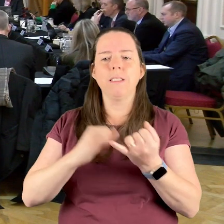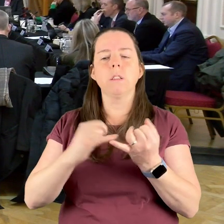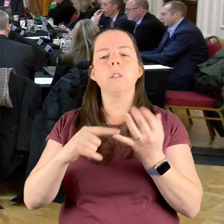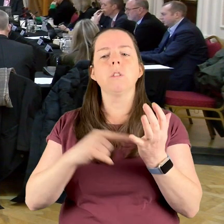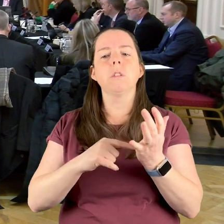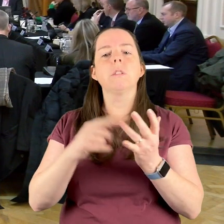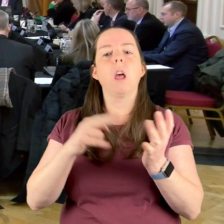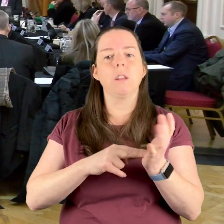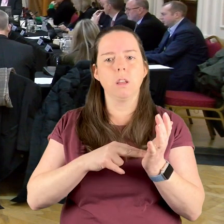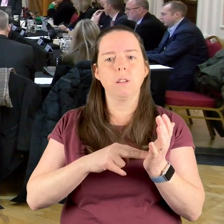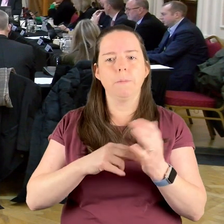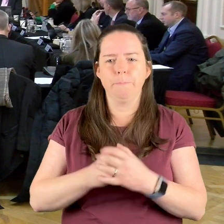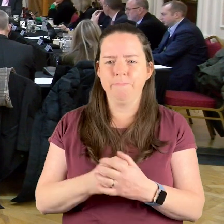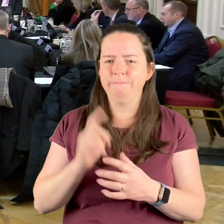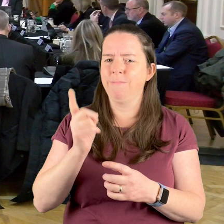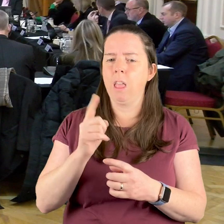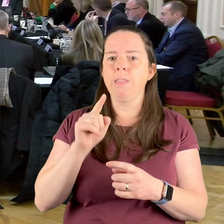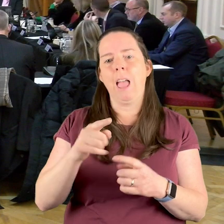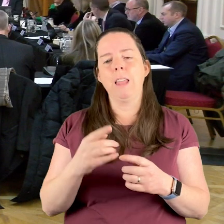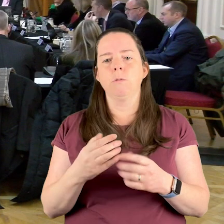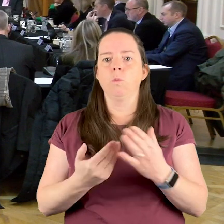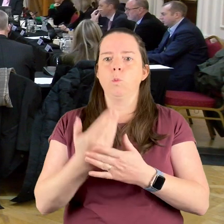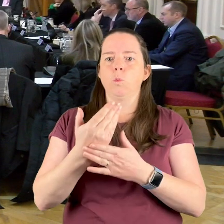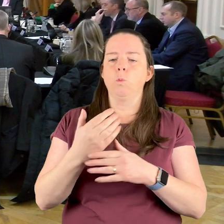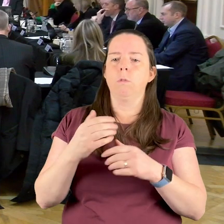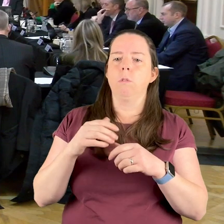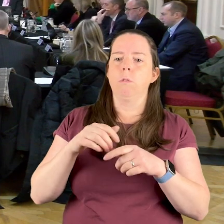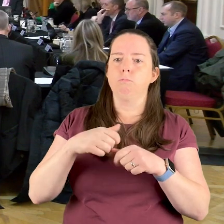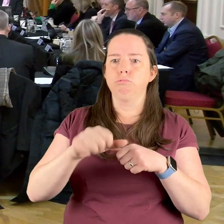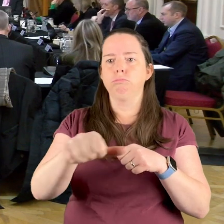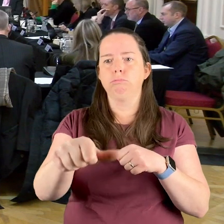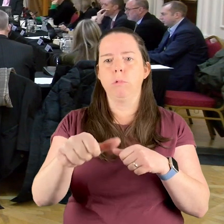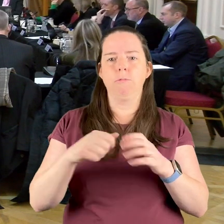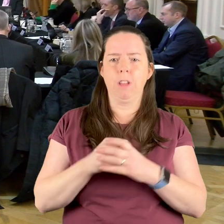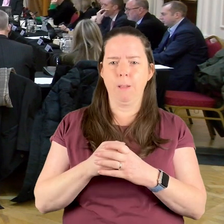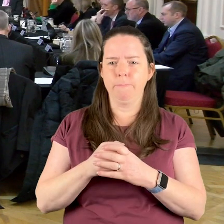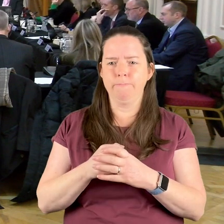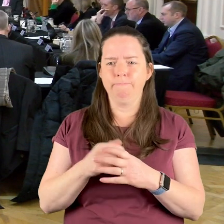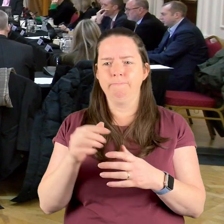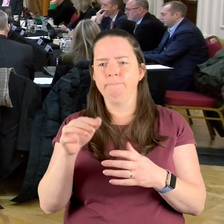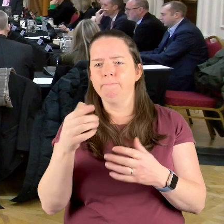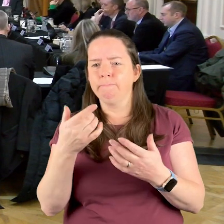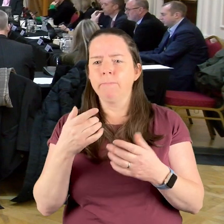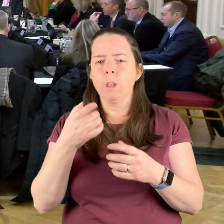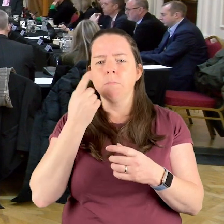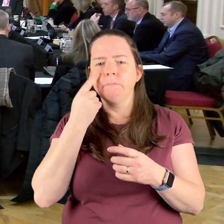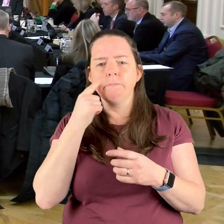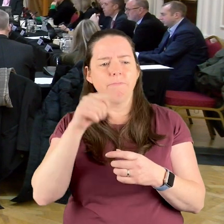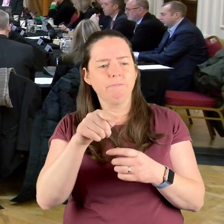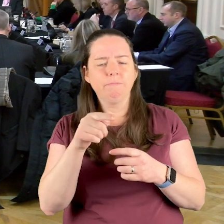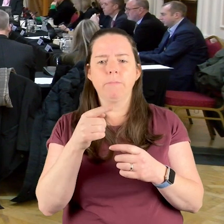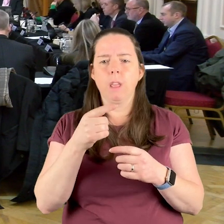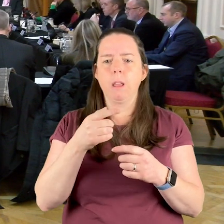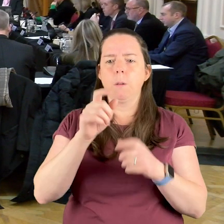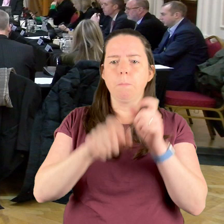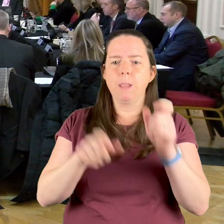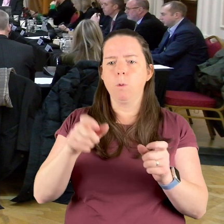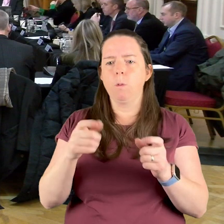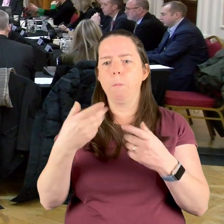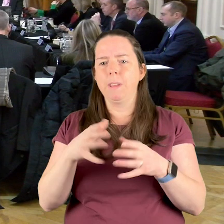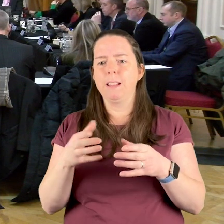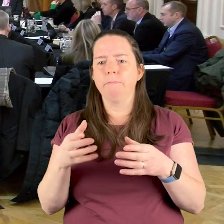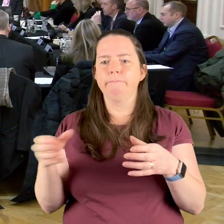health cafe that is being done in Sutton. Again, that is a pilot program at the minute, which in a way is about